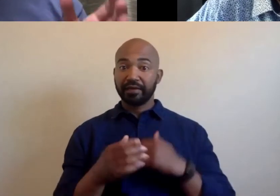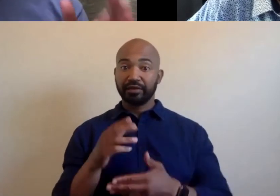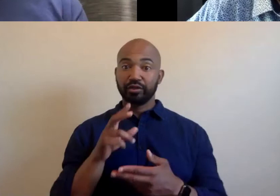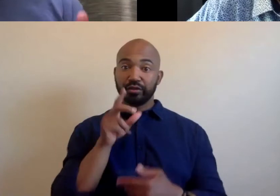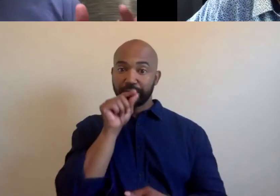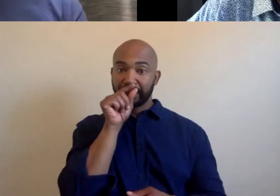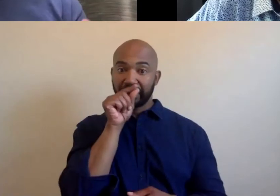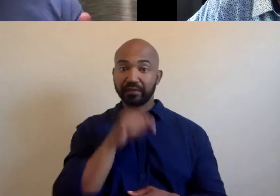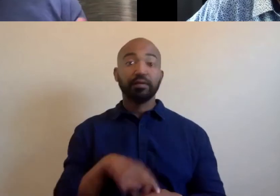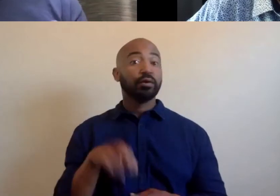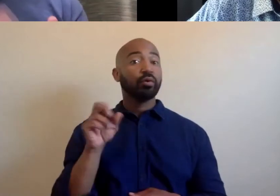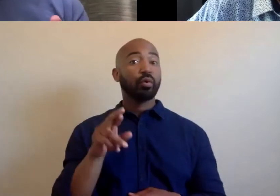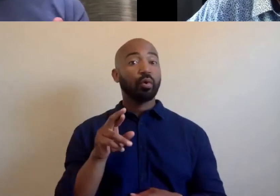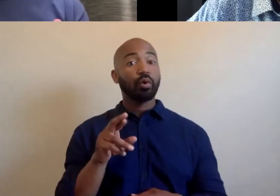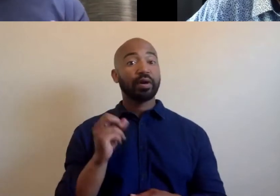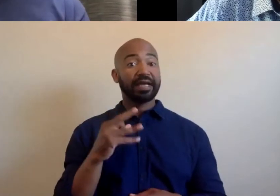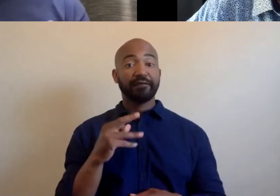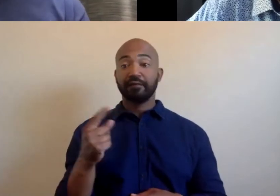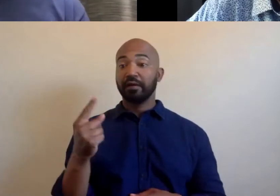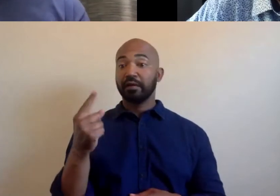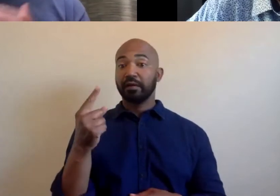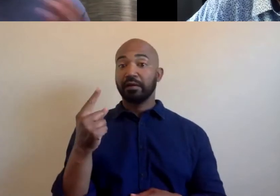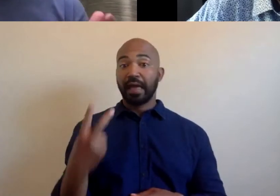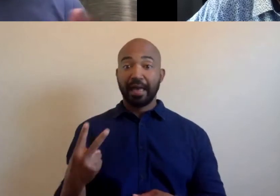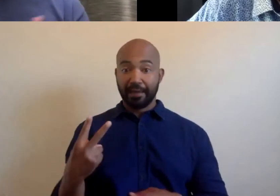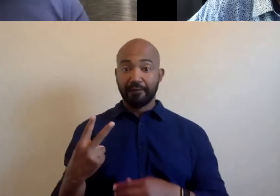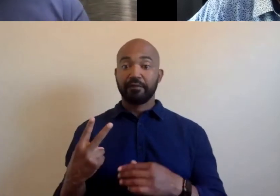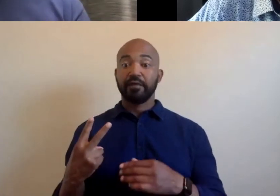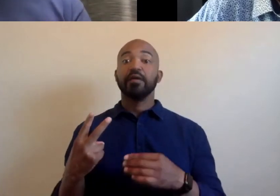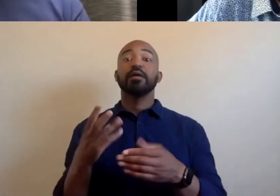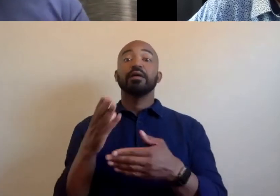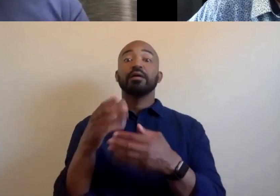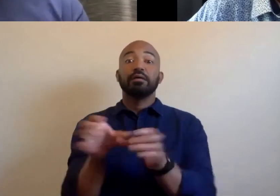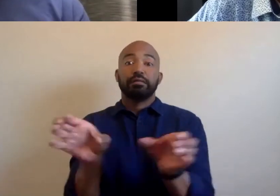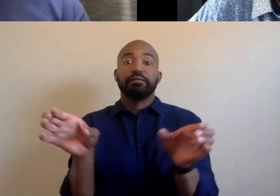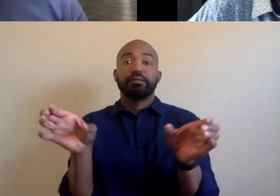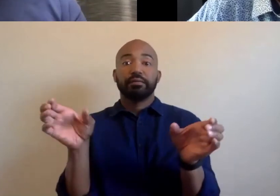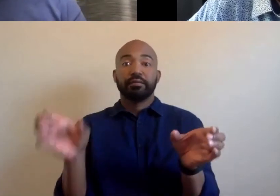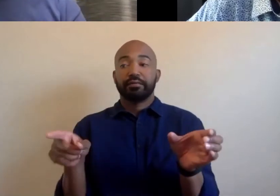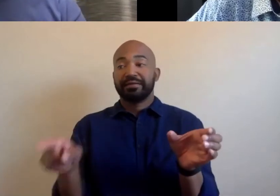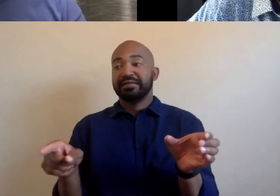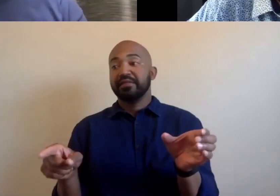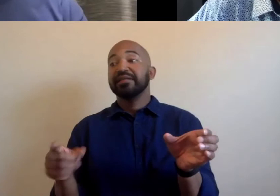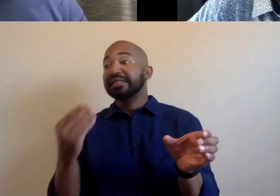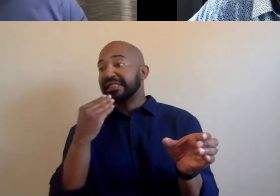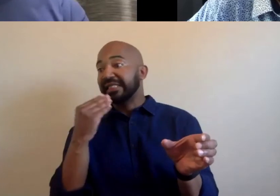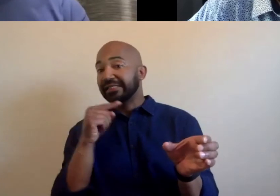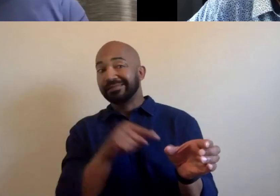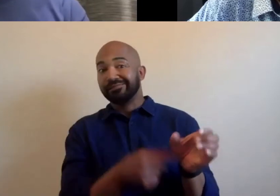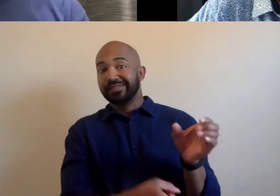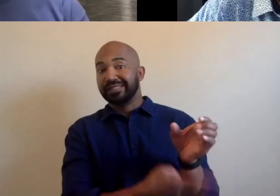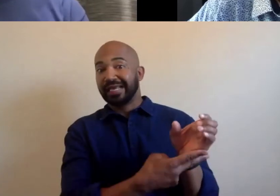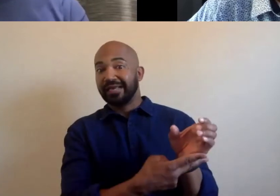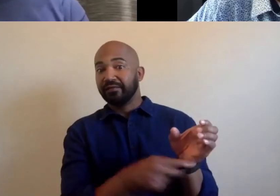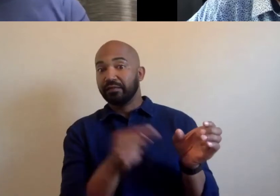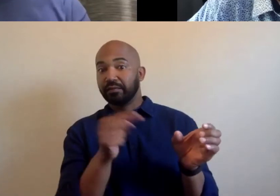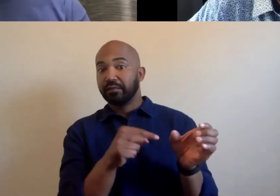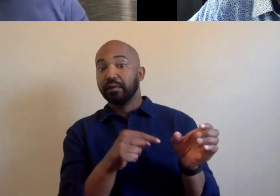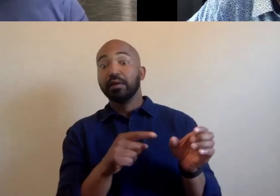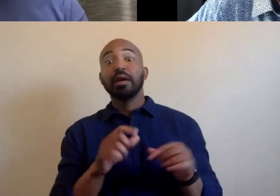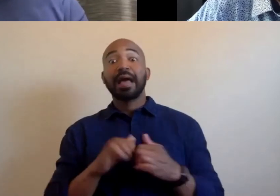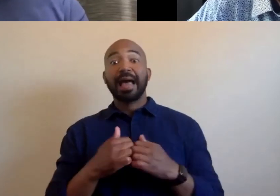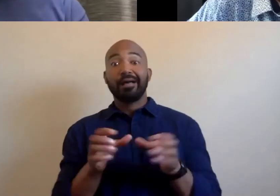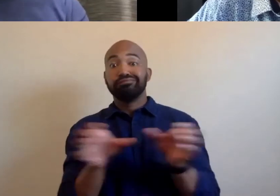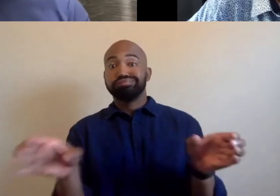take half the portion and save the second half, one of the easiest ways to do that is to do it at the beginning of your meal, because